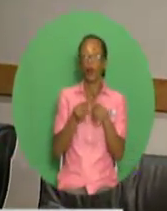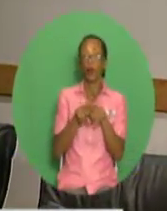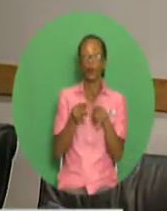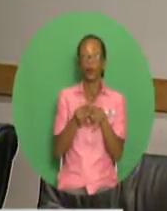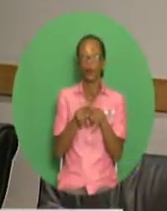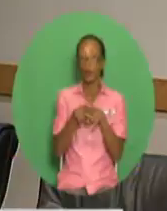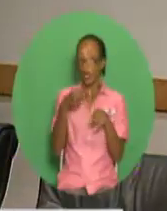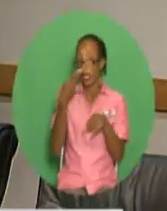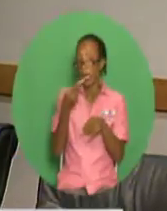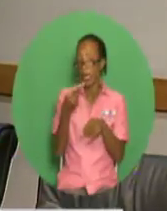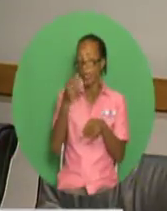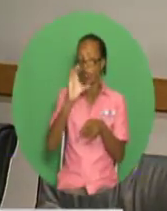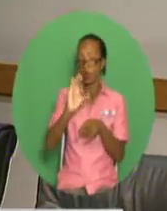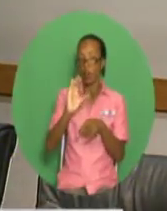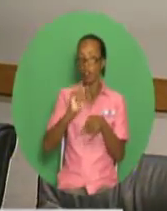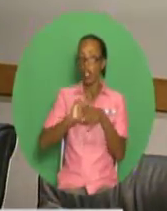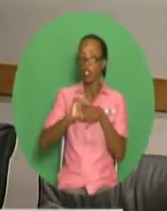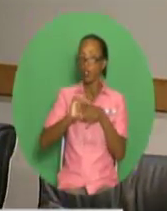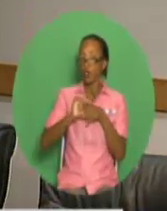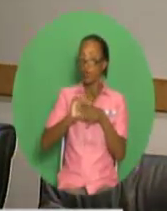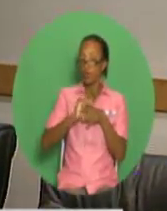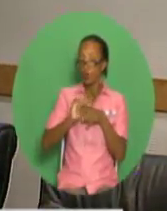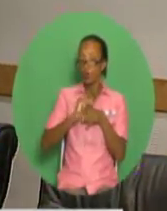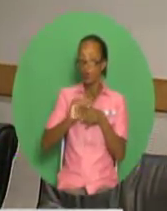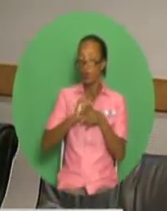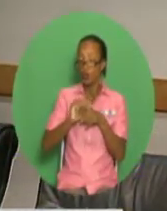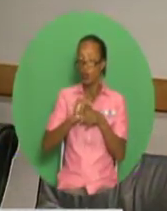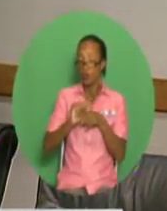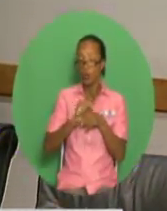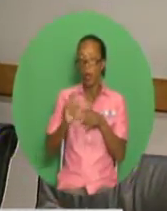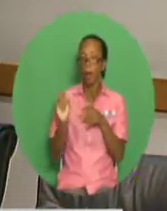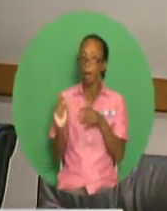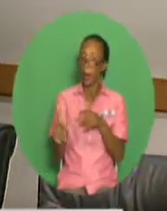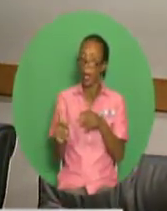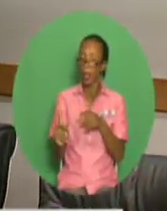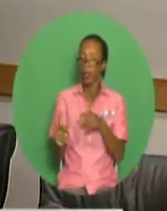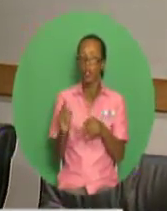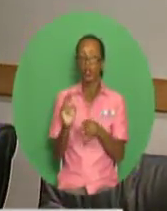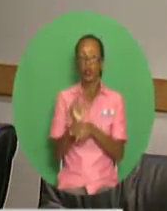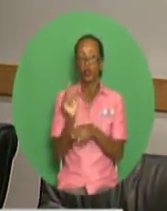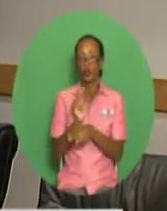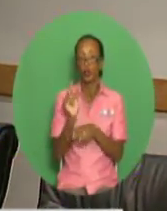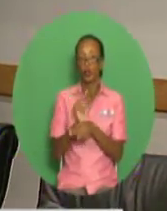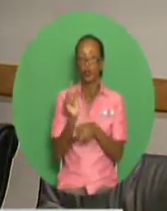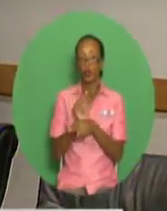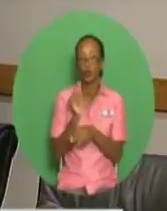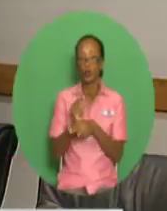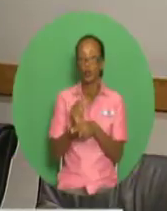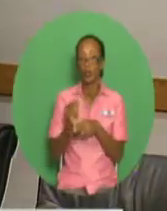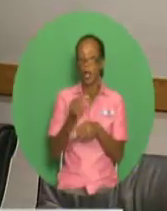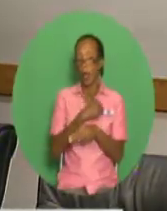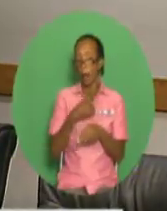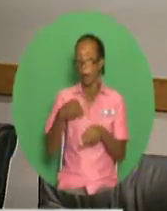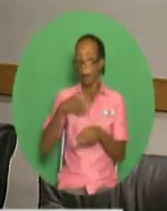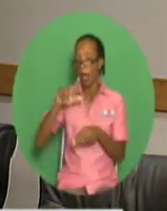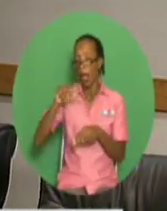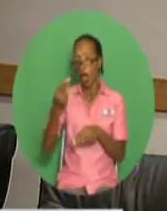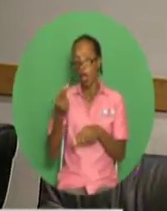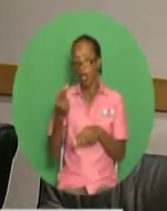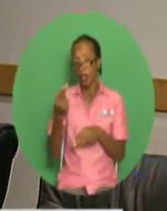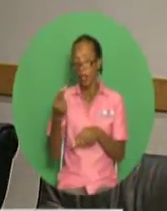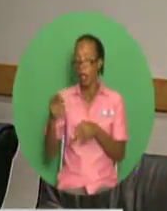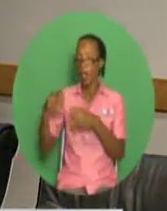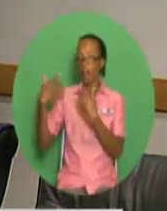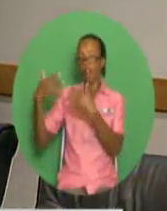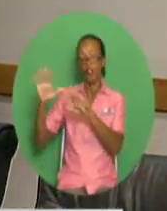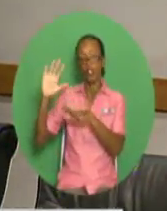the Hazy Crawford training track for the first time. The Member of Parliament for La Hoqueta Talparo, he's very happy that we're able to finish the Phase 5